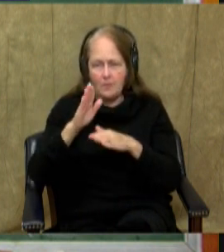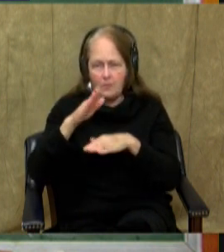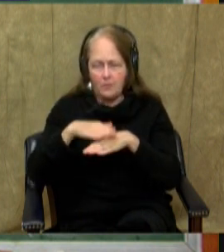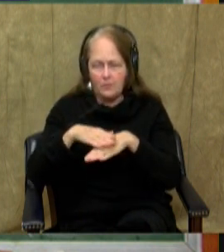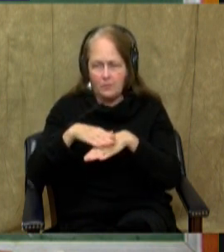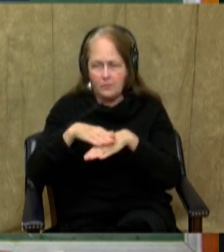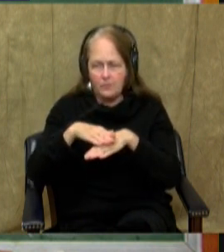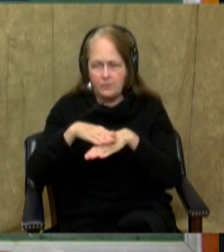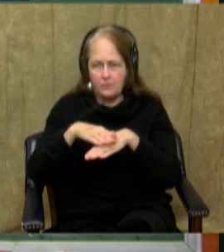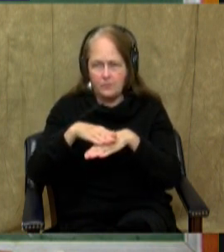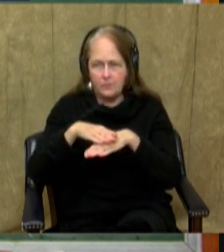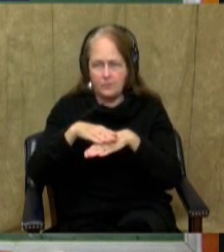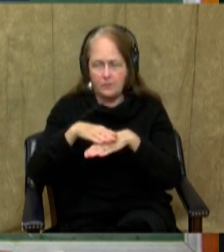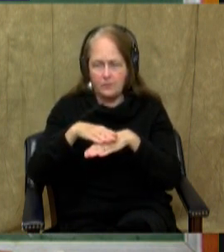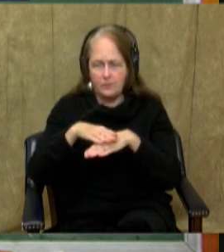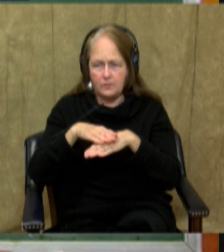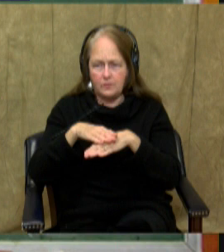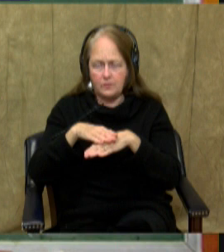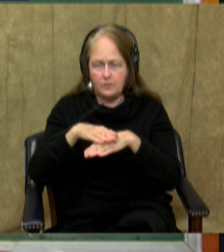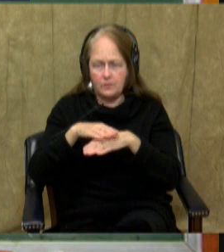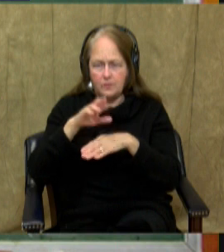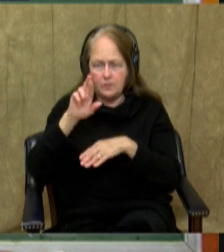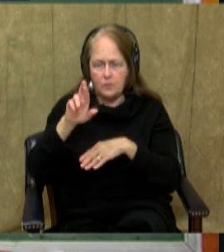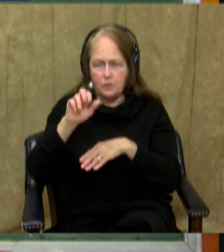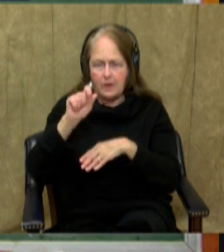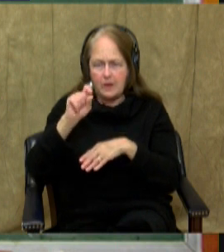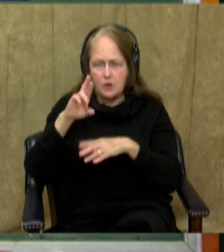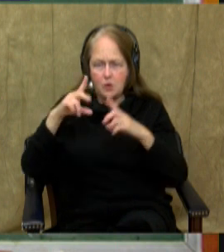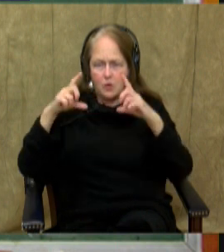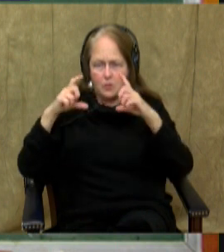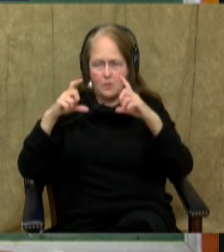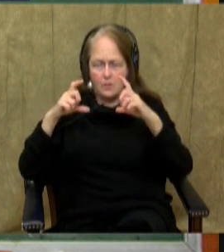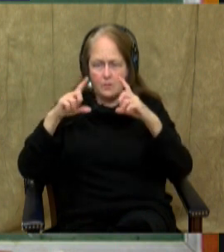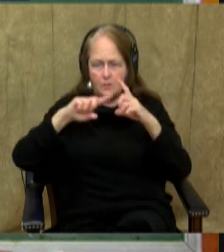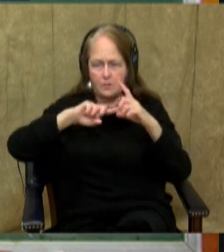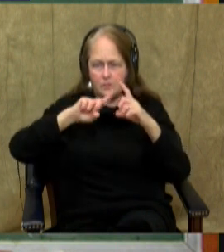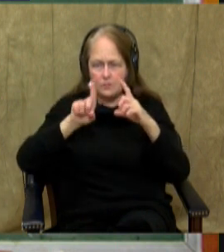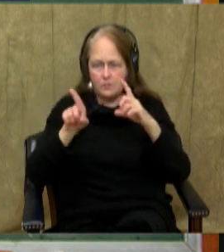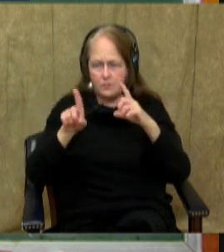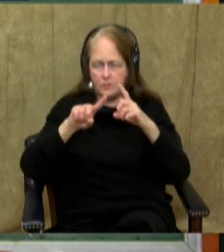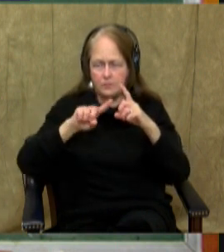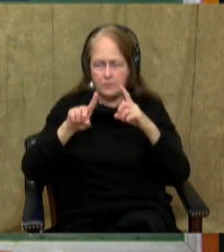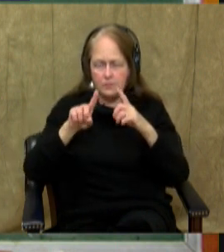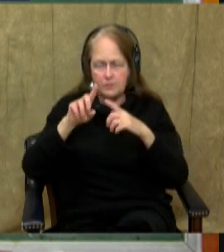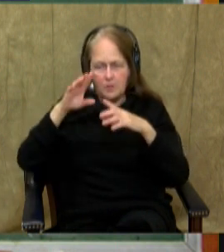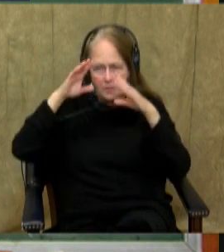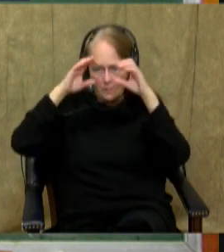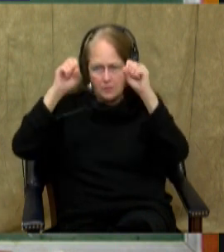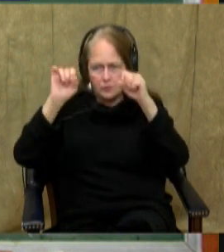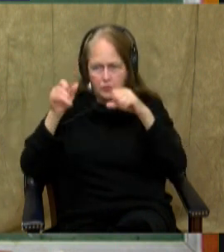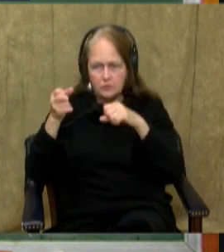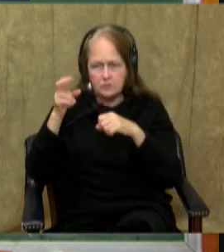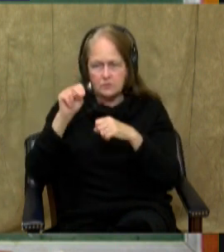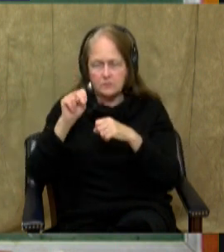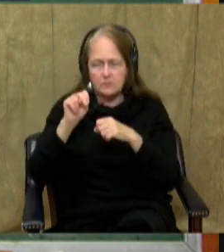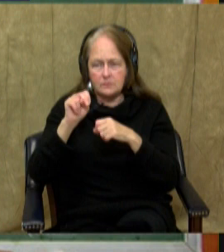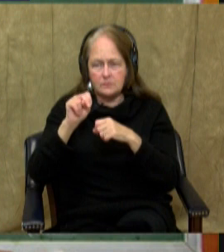on the radar. Either way, President Johnson, he was of this mindset.